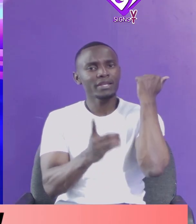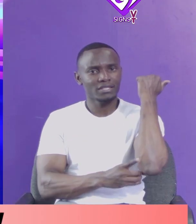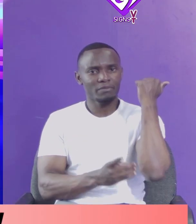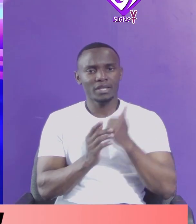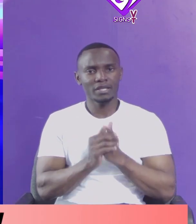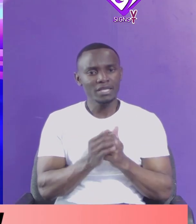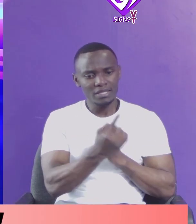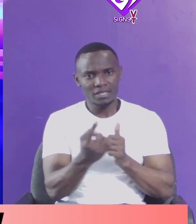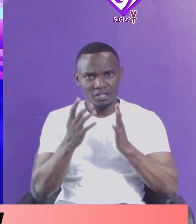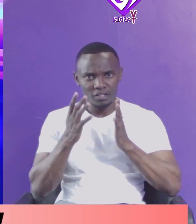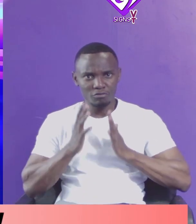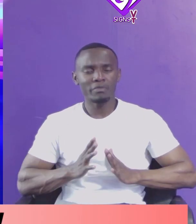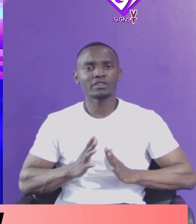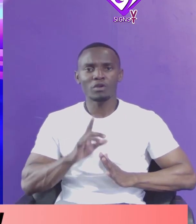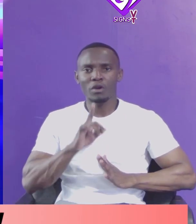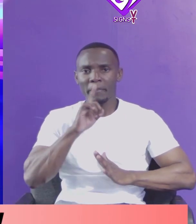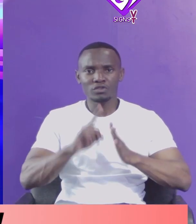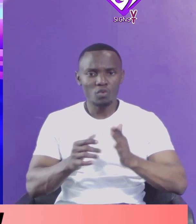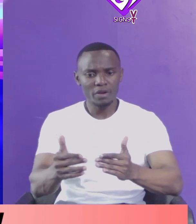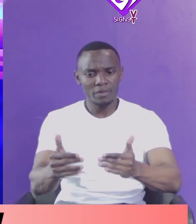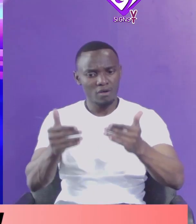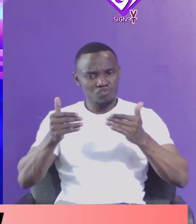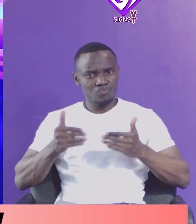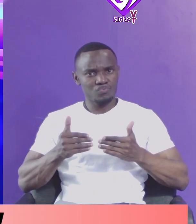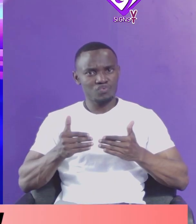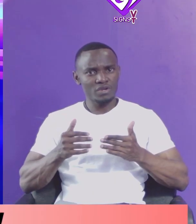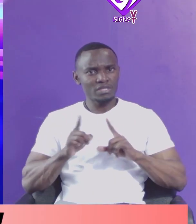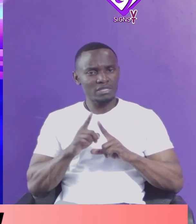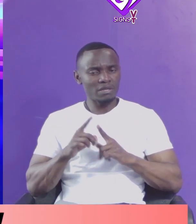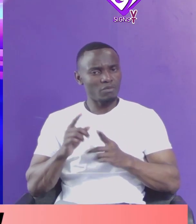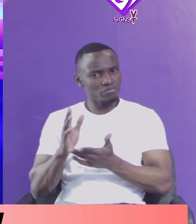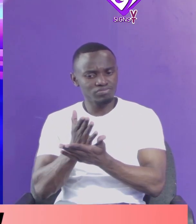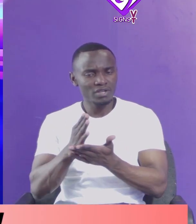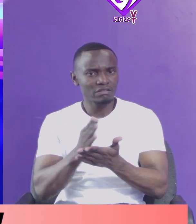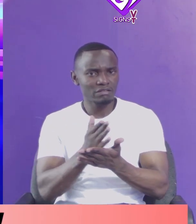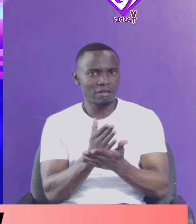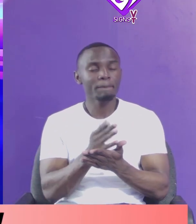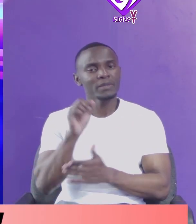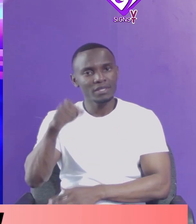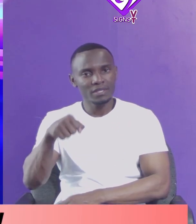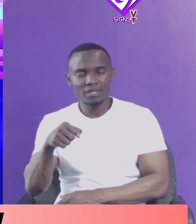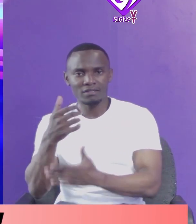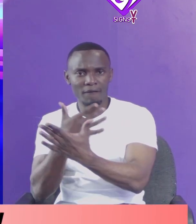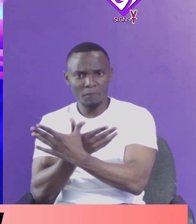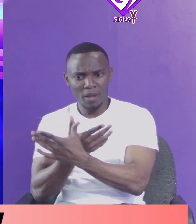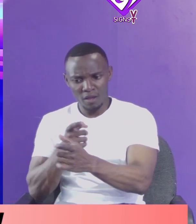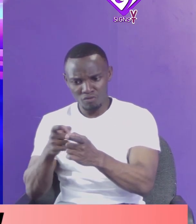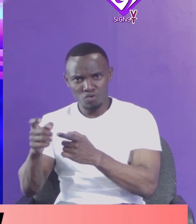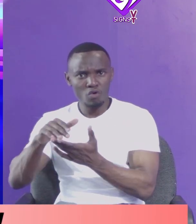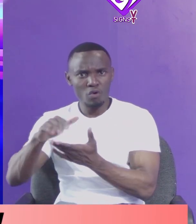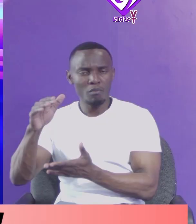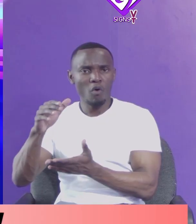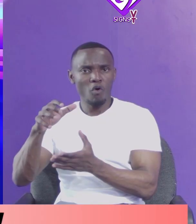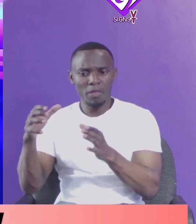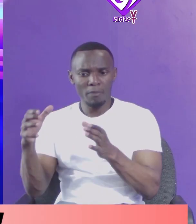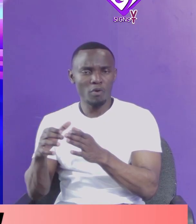their role in ensuring that they're able to fall back, the 50-50 balls and all kinds. So even if Bayern had the ball, you could be able to see that they didn't have create